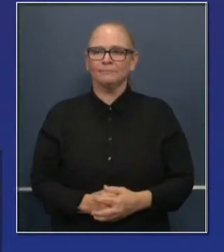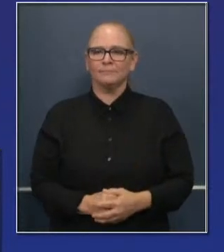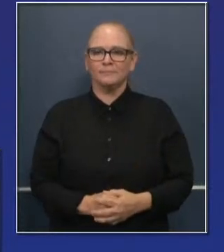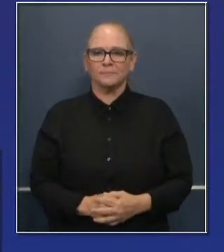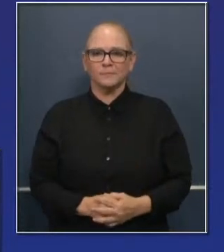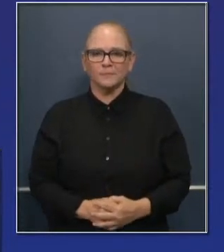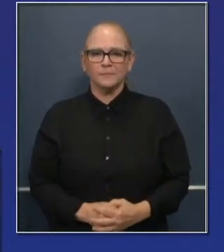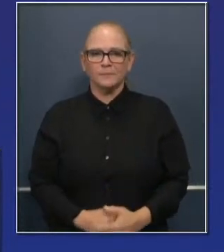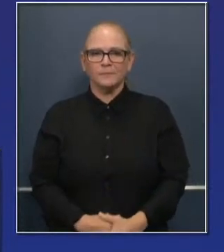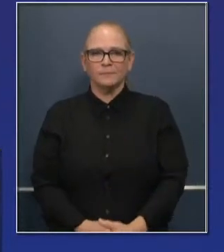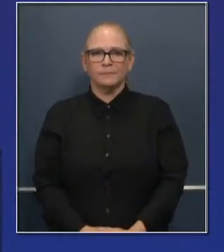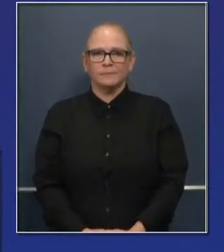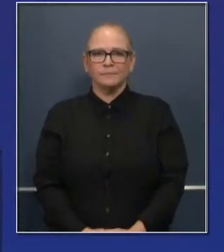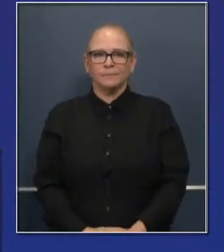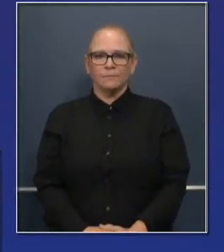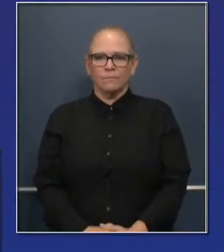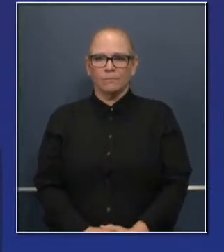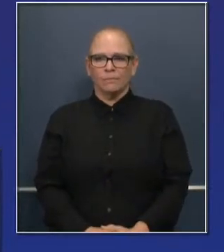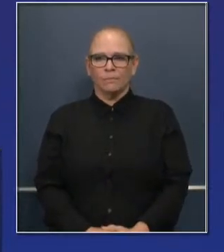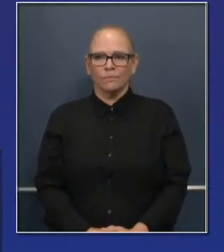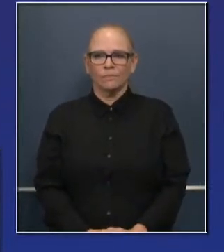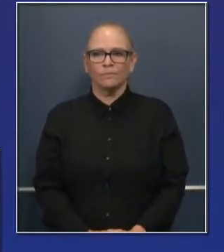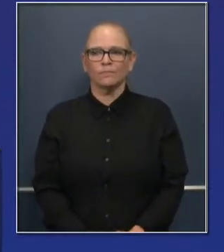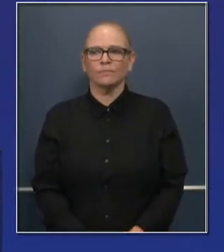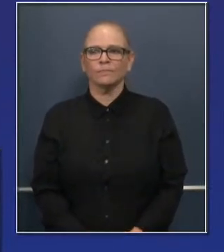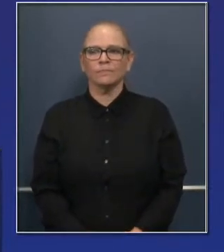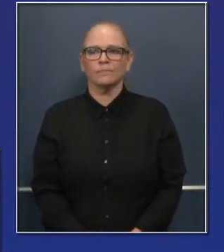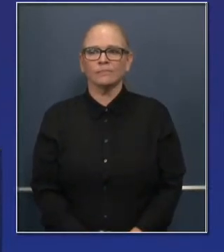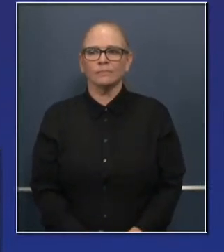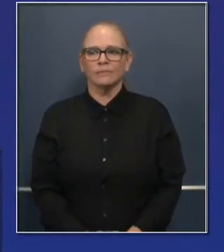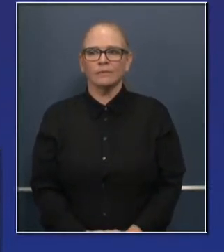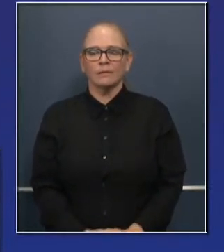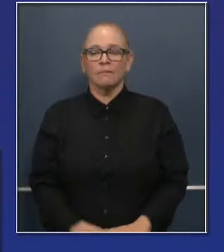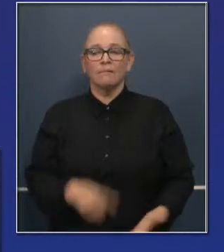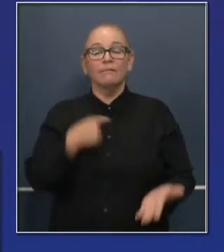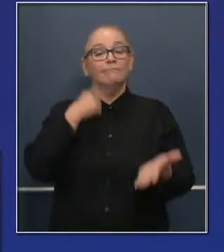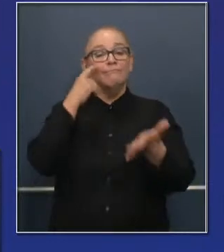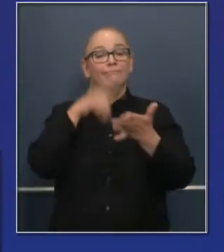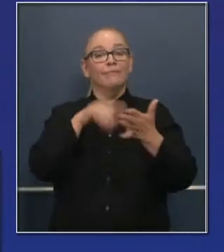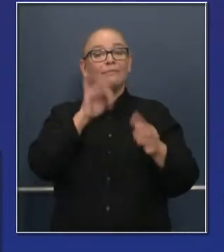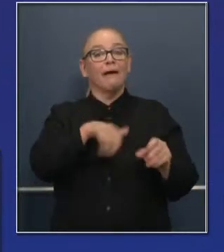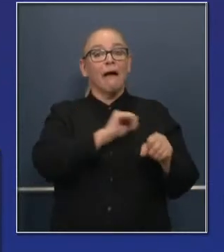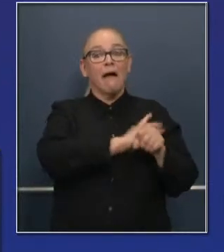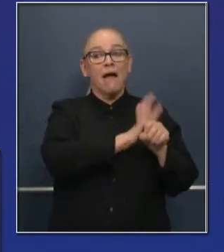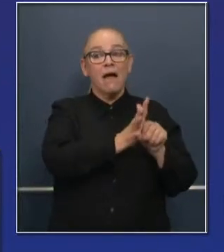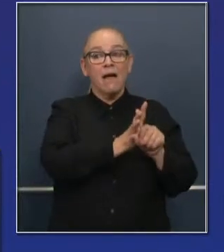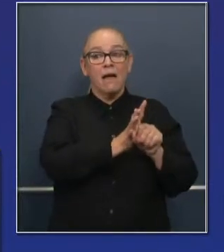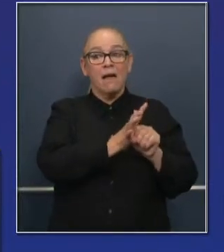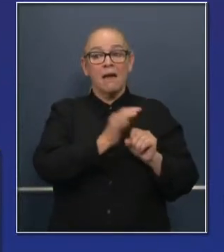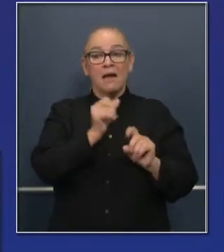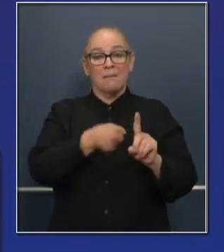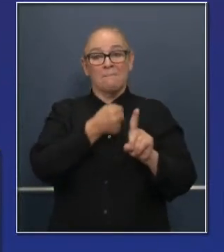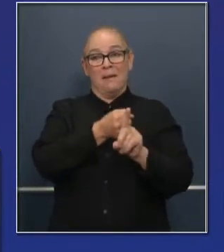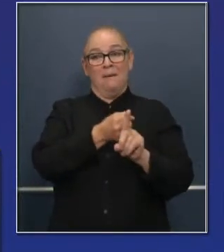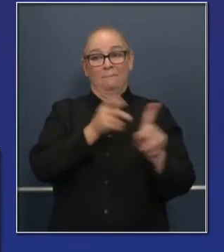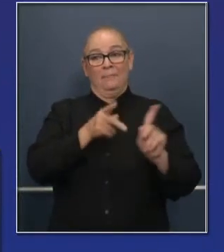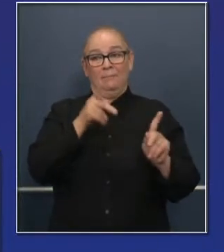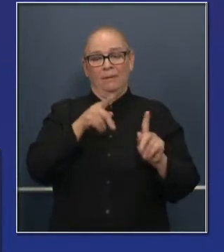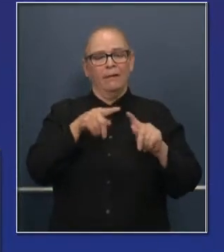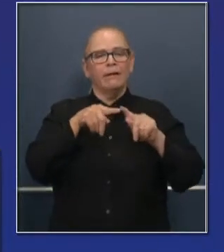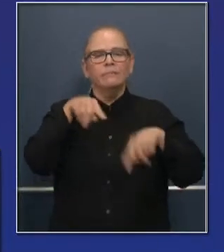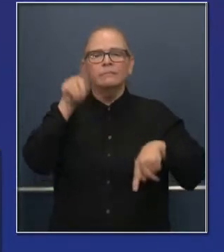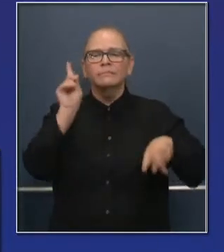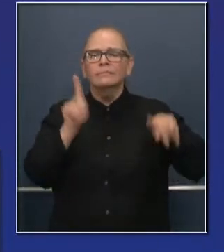well. Disproportionately, this disease is impacting our diverse communities, disproportionately impacting